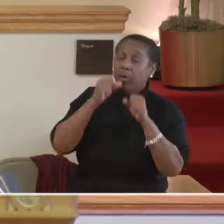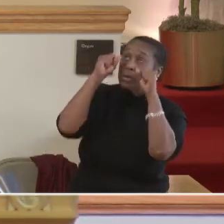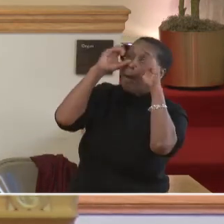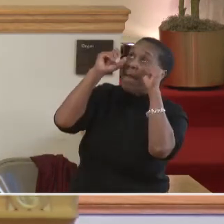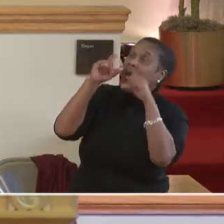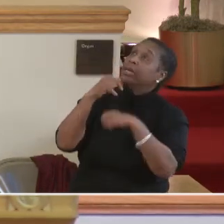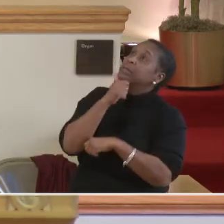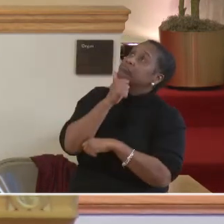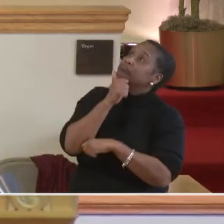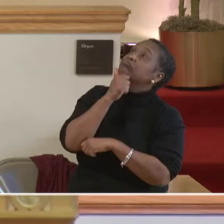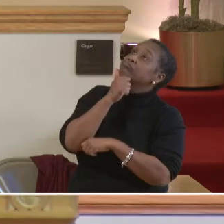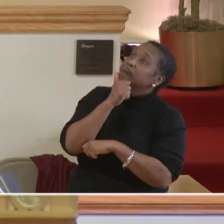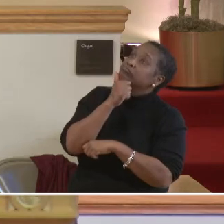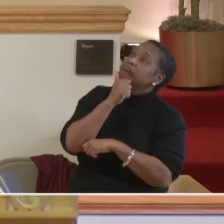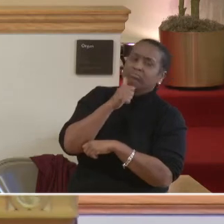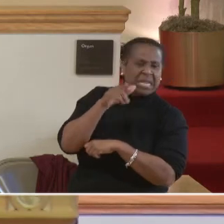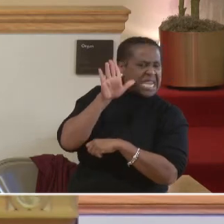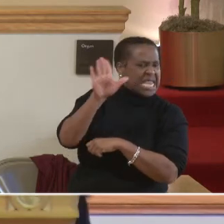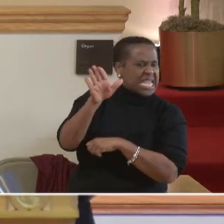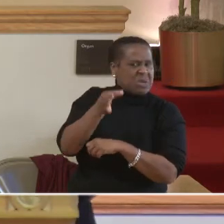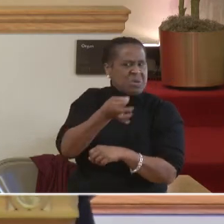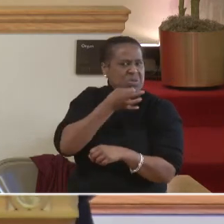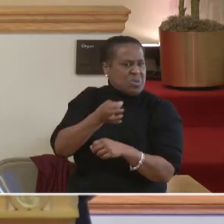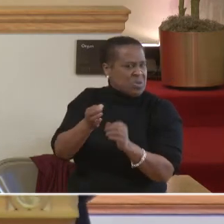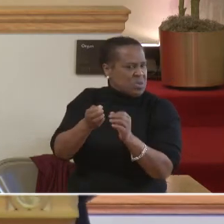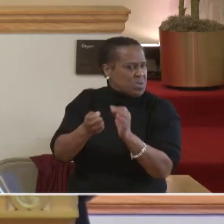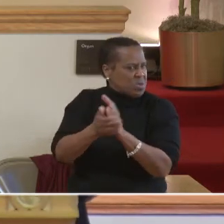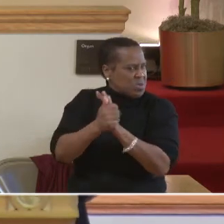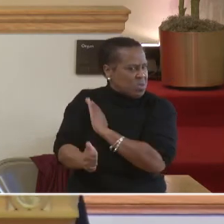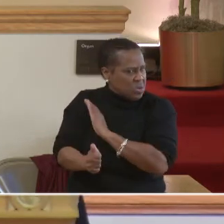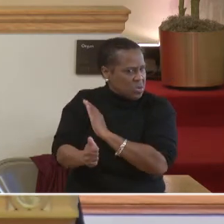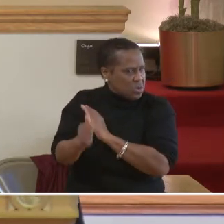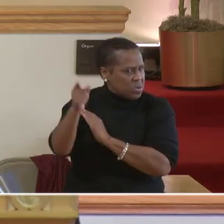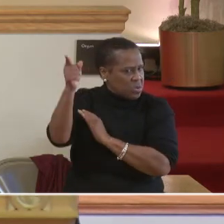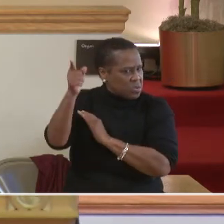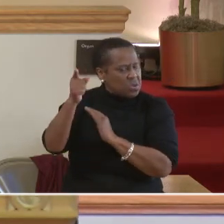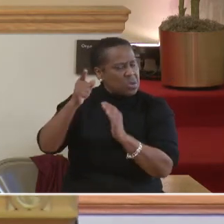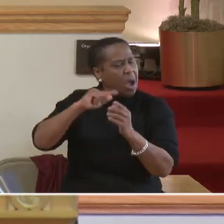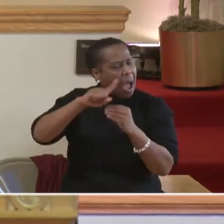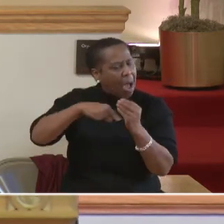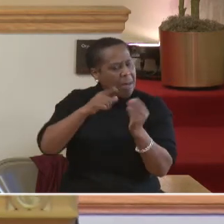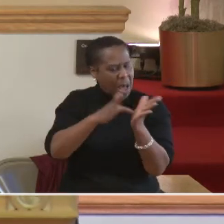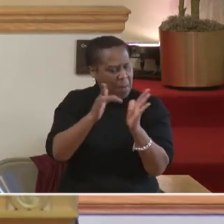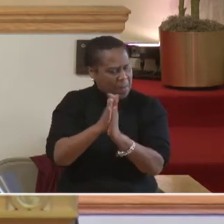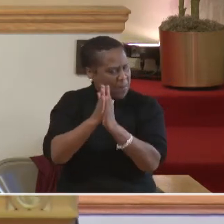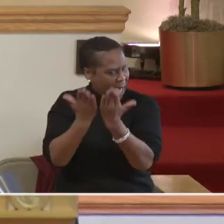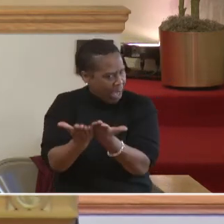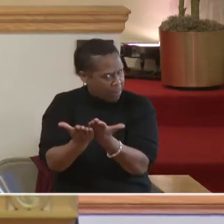I was amazed at his mastery of the biblical witness.